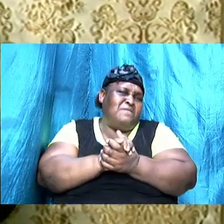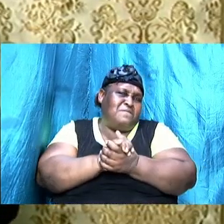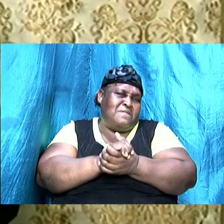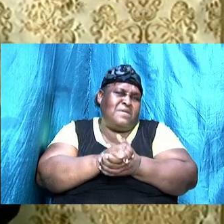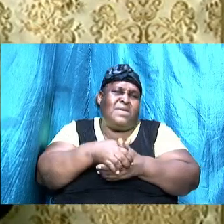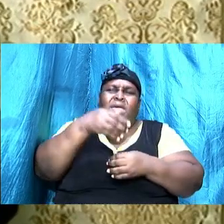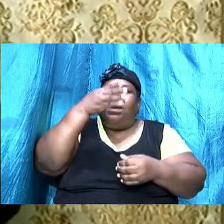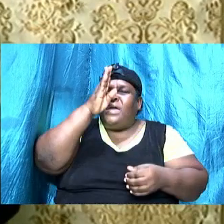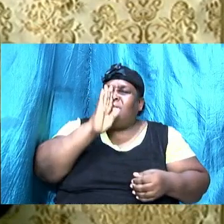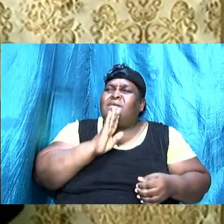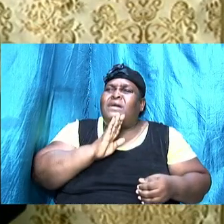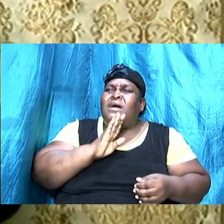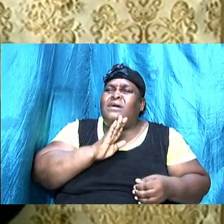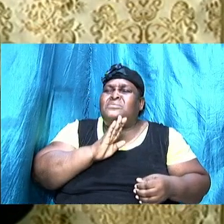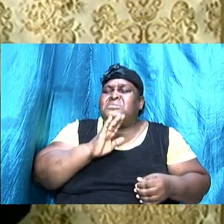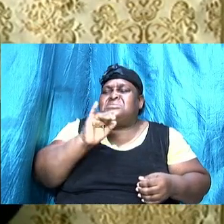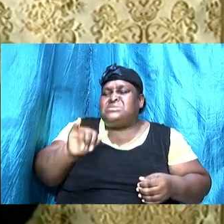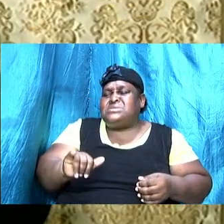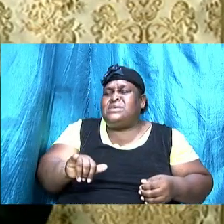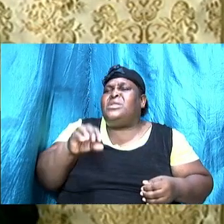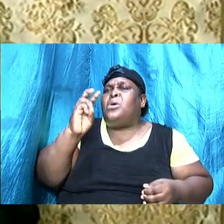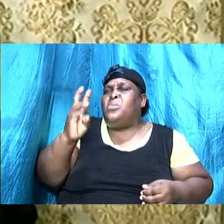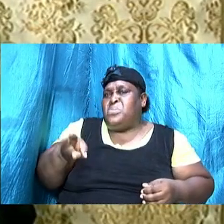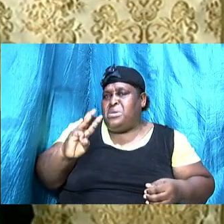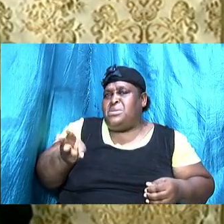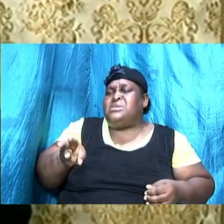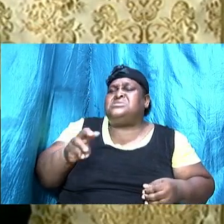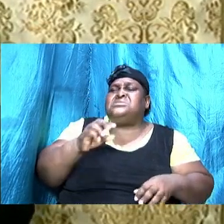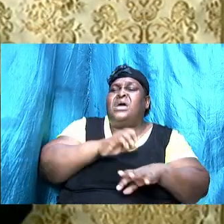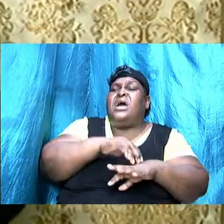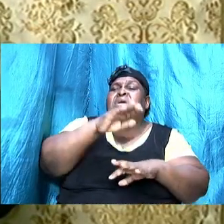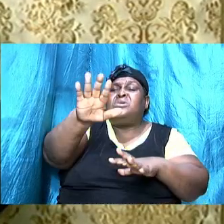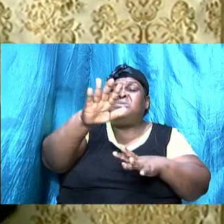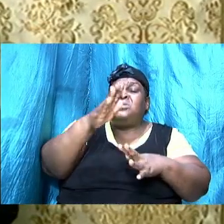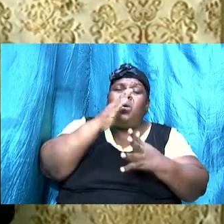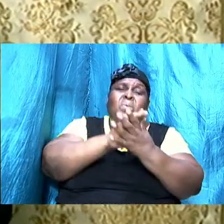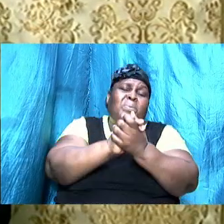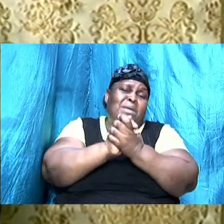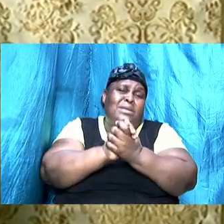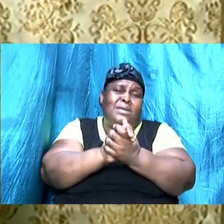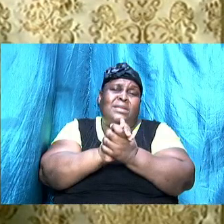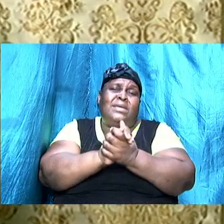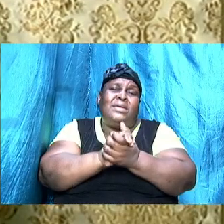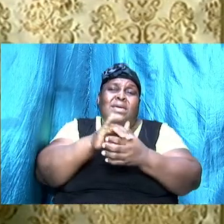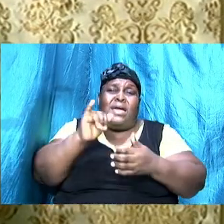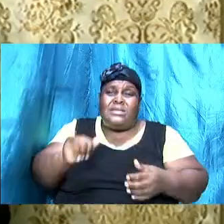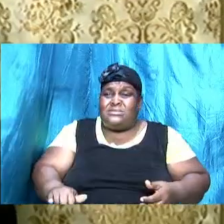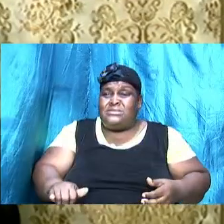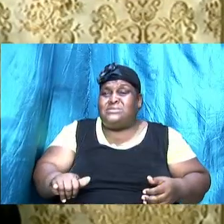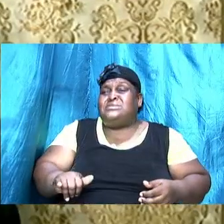was still a witness at your wedding. And he was still the one,